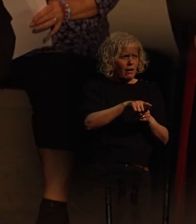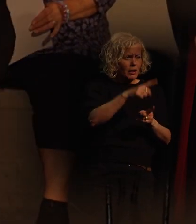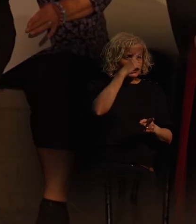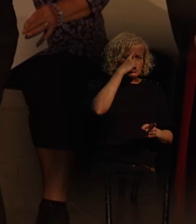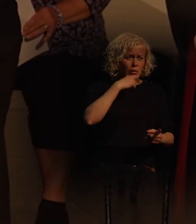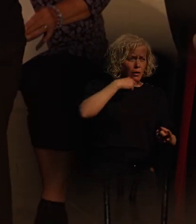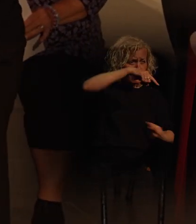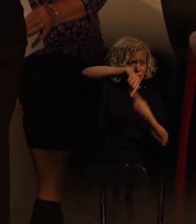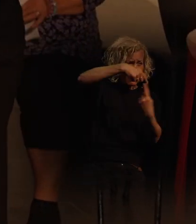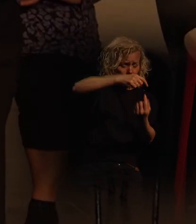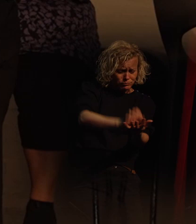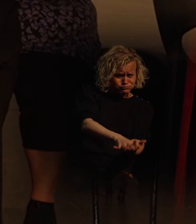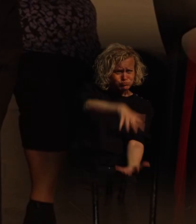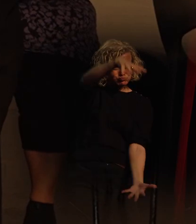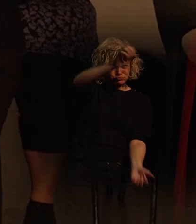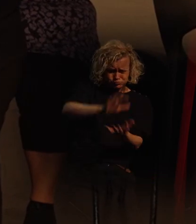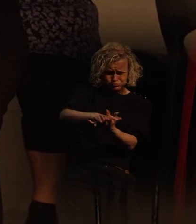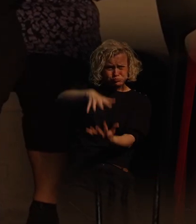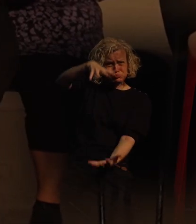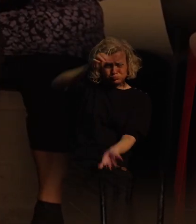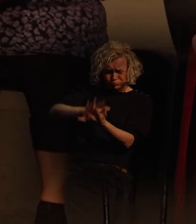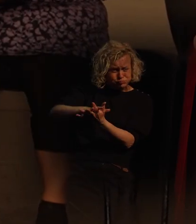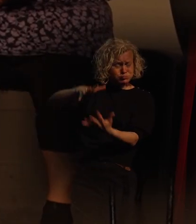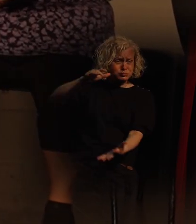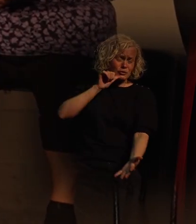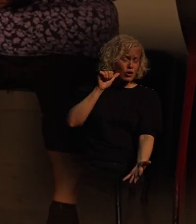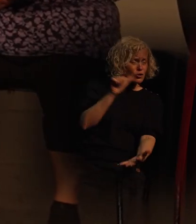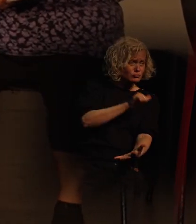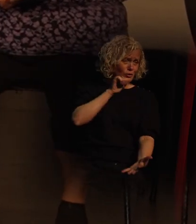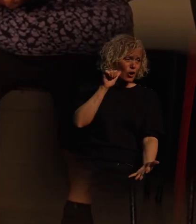loo rolls, hundreds and hundreds of them.